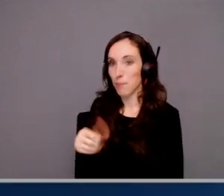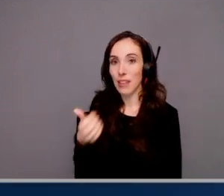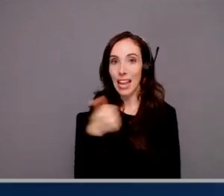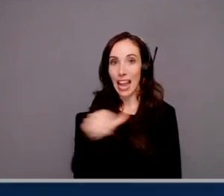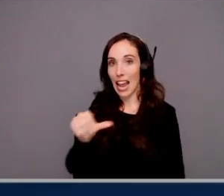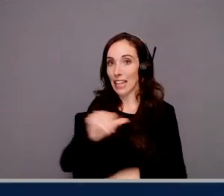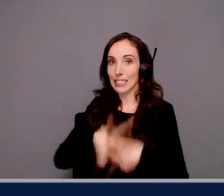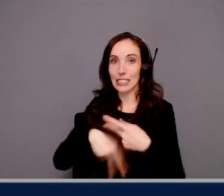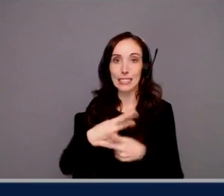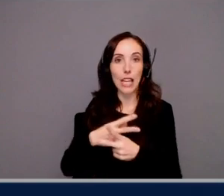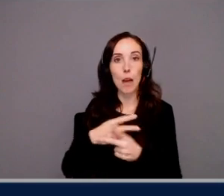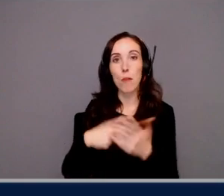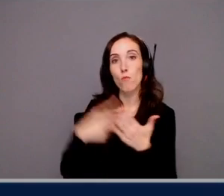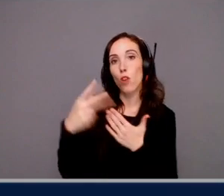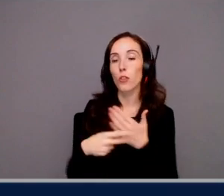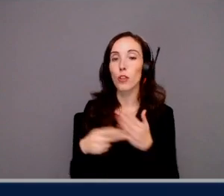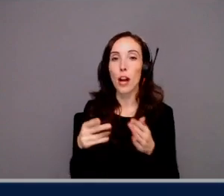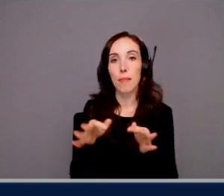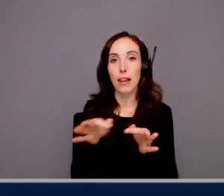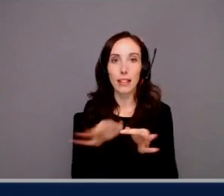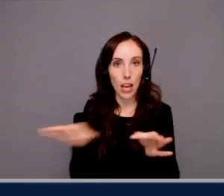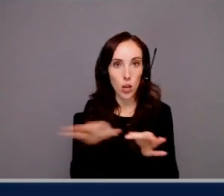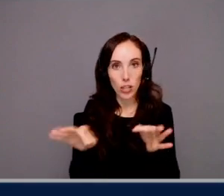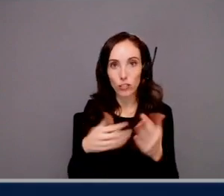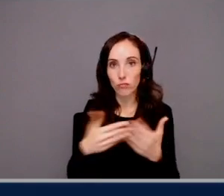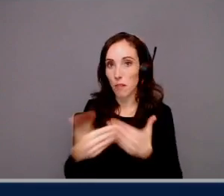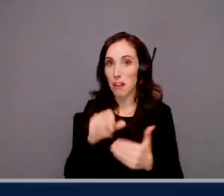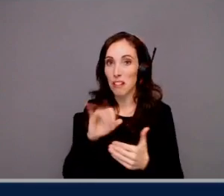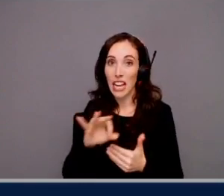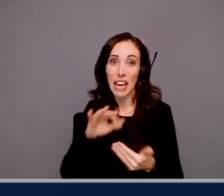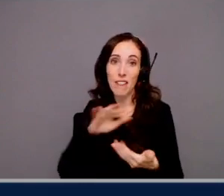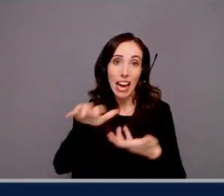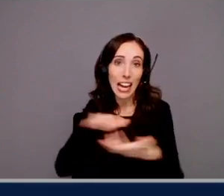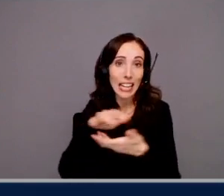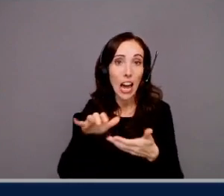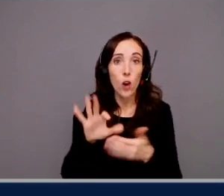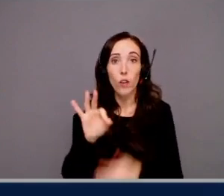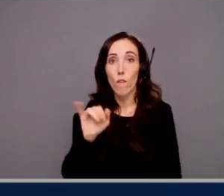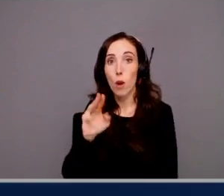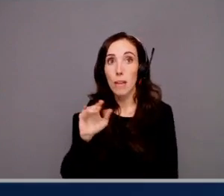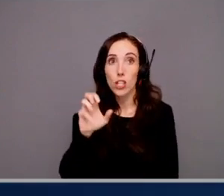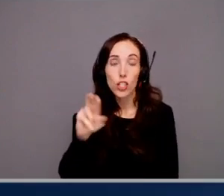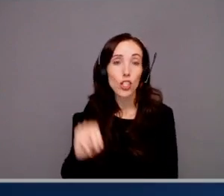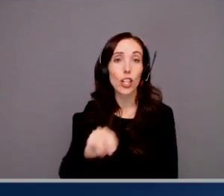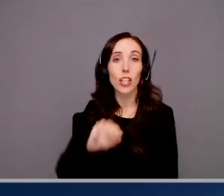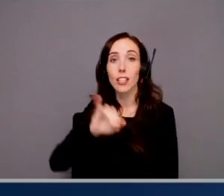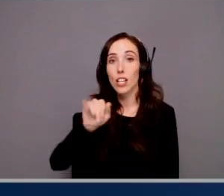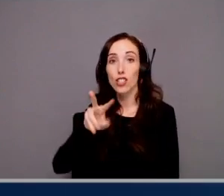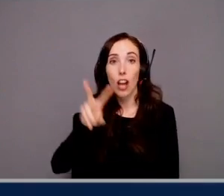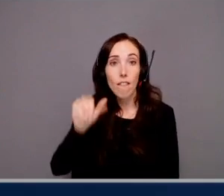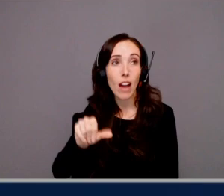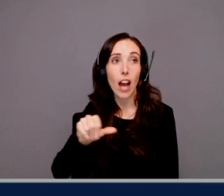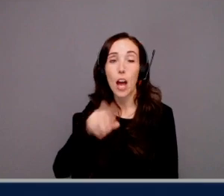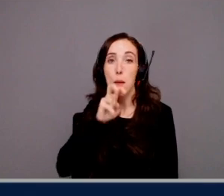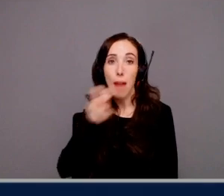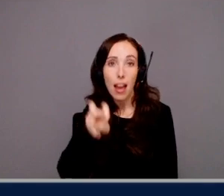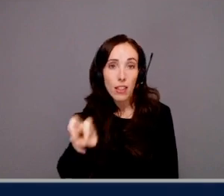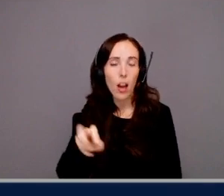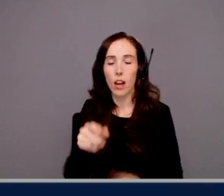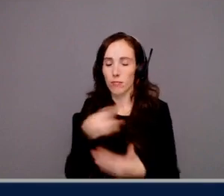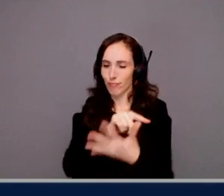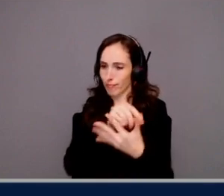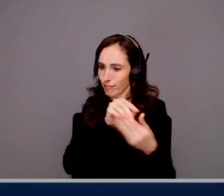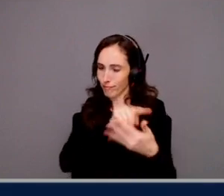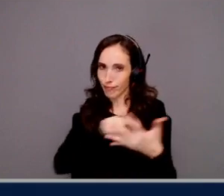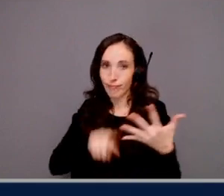language that you have, whether it is a Terraform template, whether it is a CloudFormation template, whether it is Java, Python, you can actually use code review process to generate